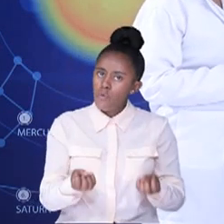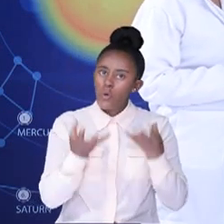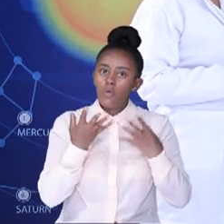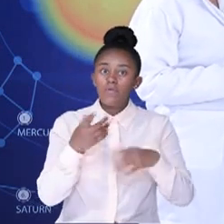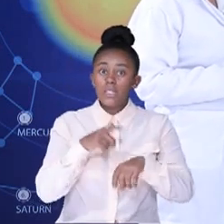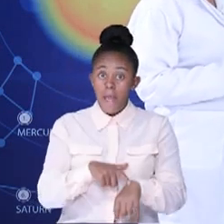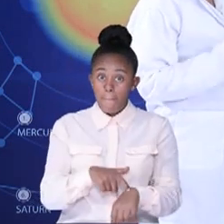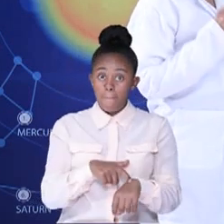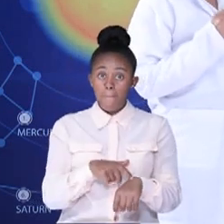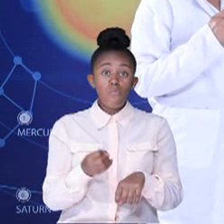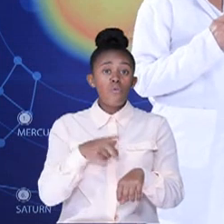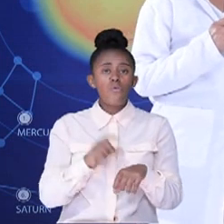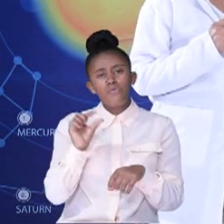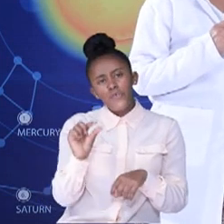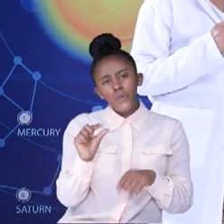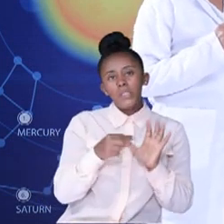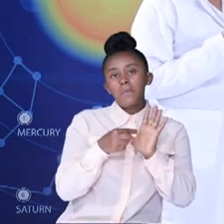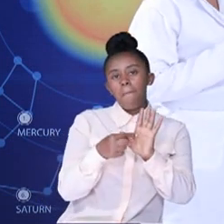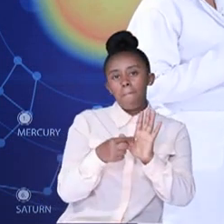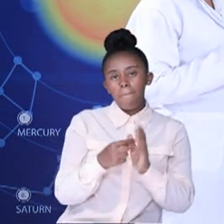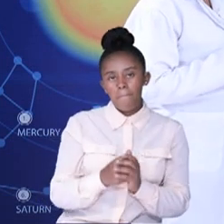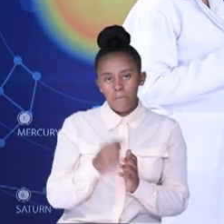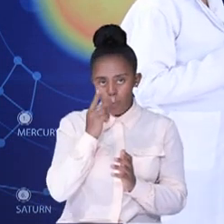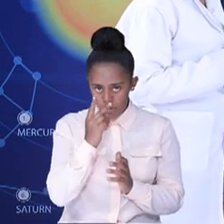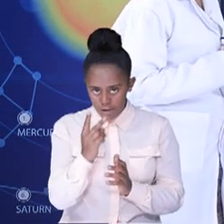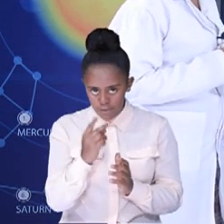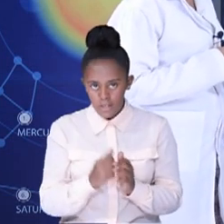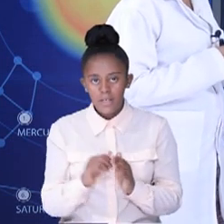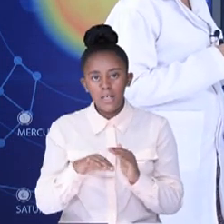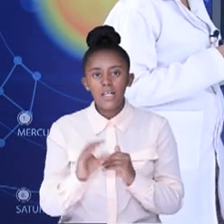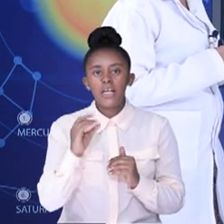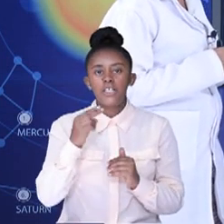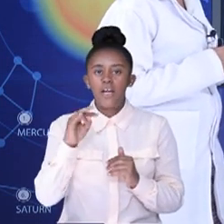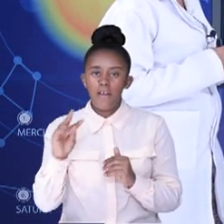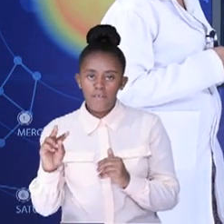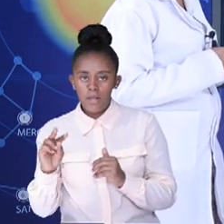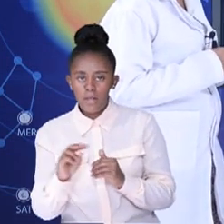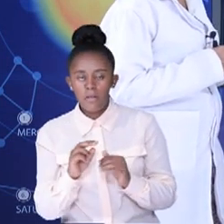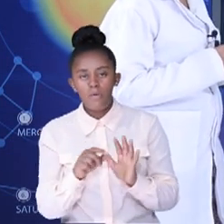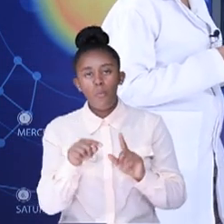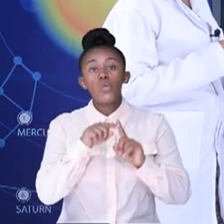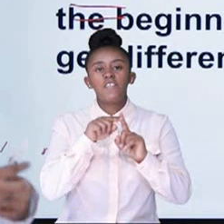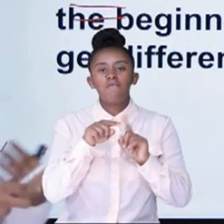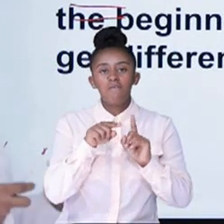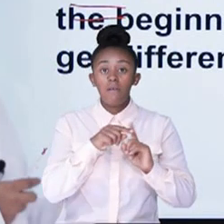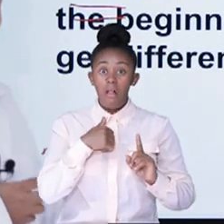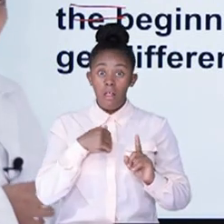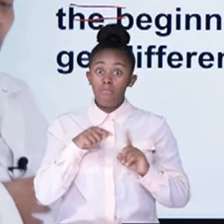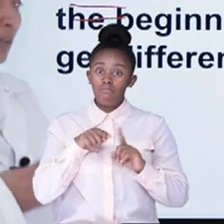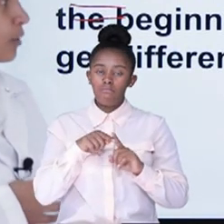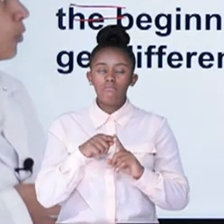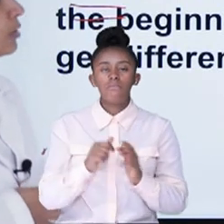the time, few symptoms will be observed in HIV-positive individuals. But later